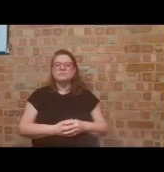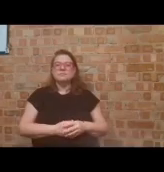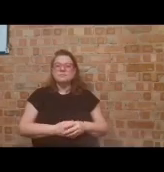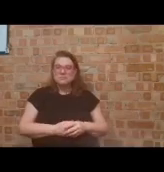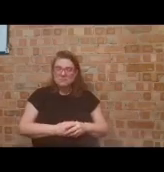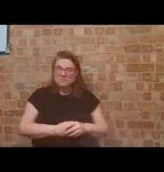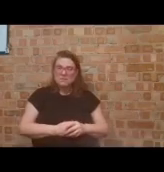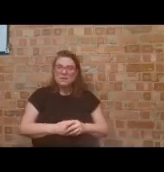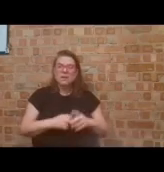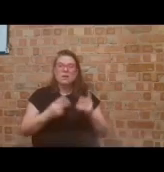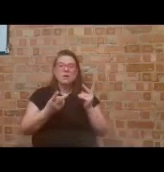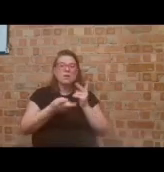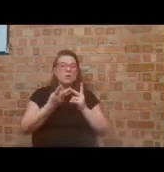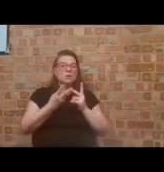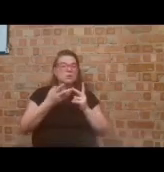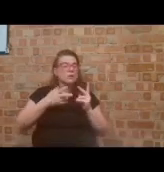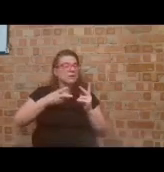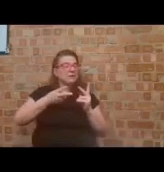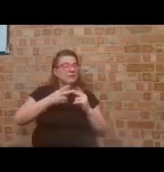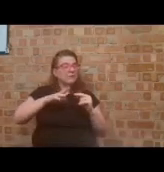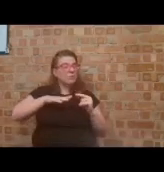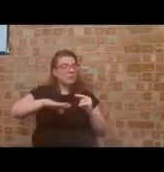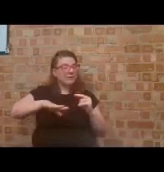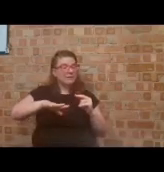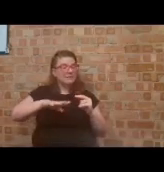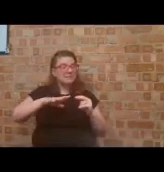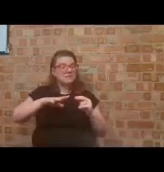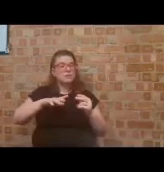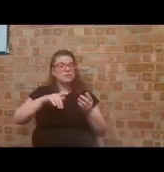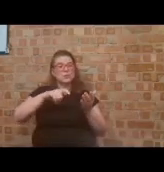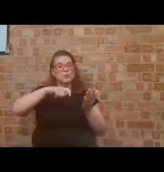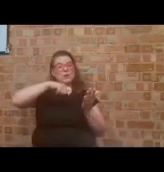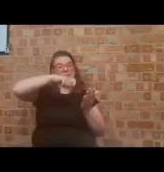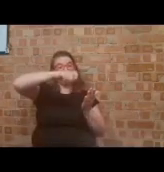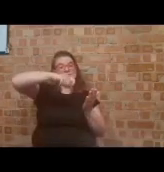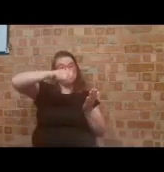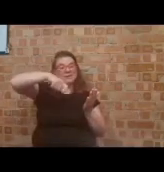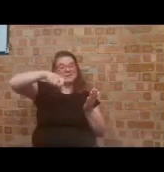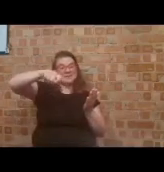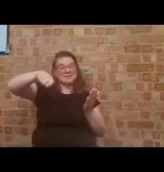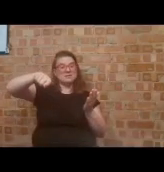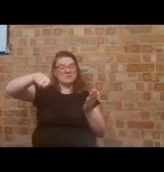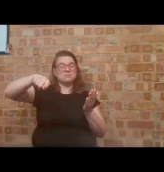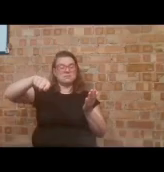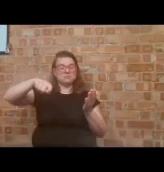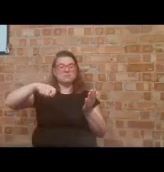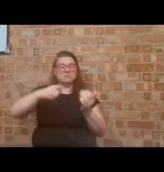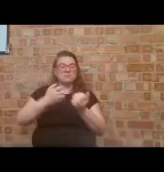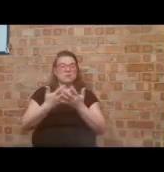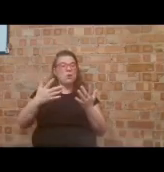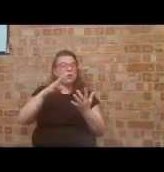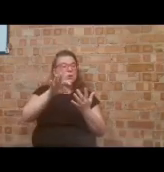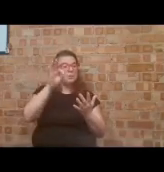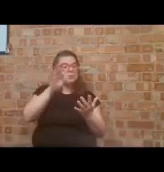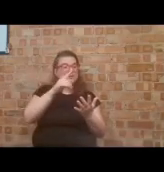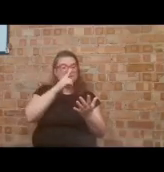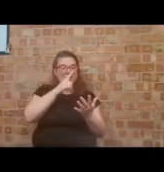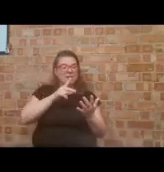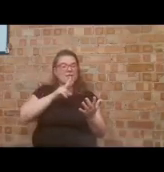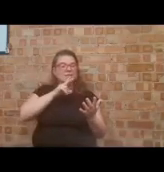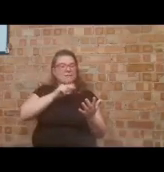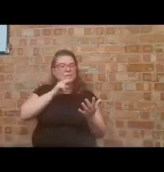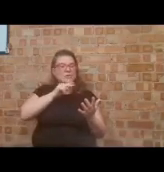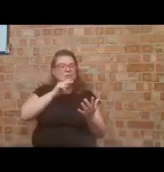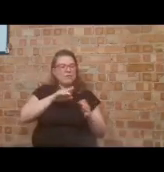There's also, if you want it, an ability to handwrite on the screen. All of these options can be found in VoiceOver